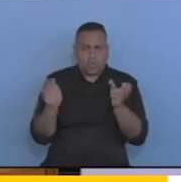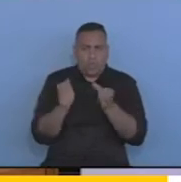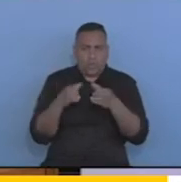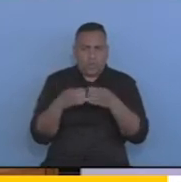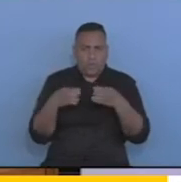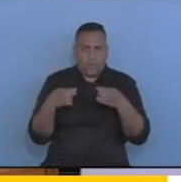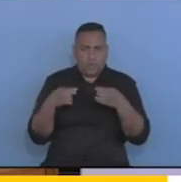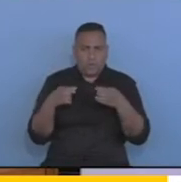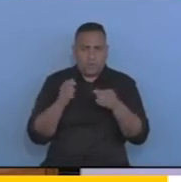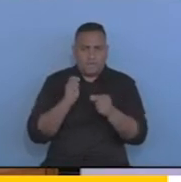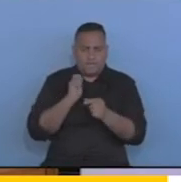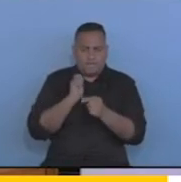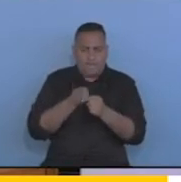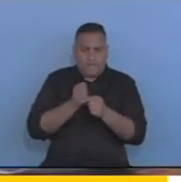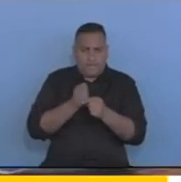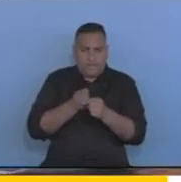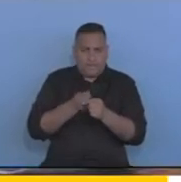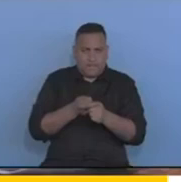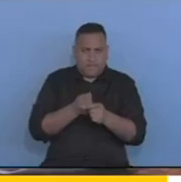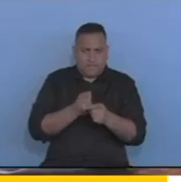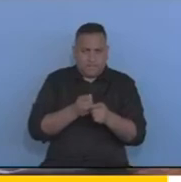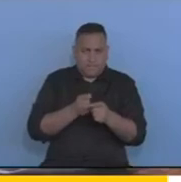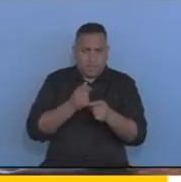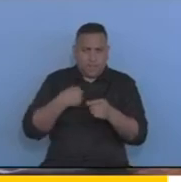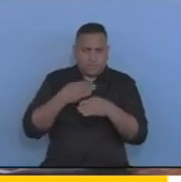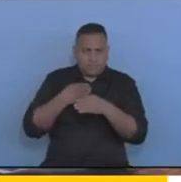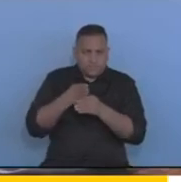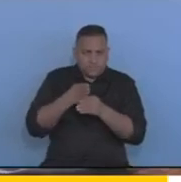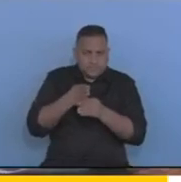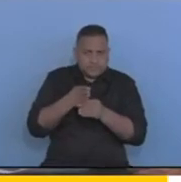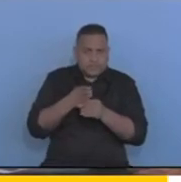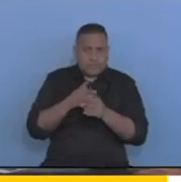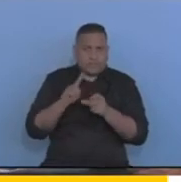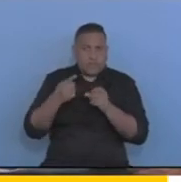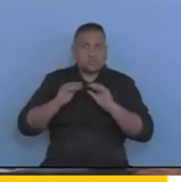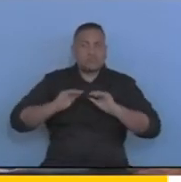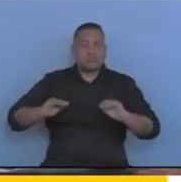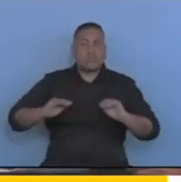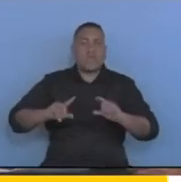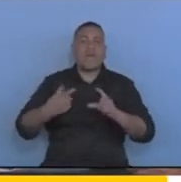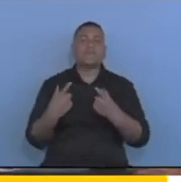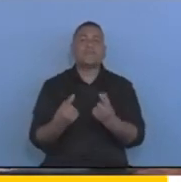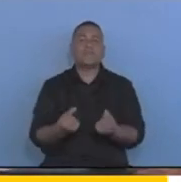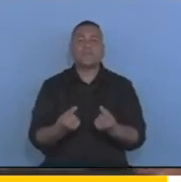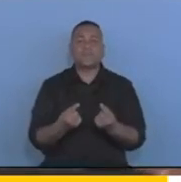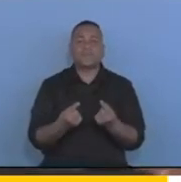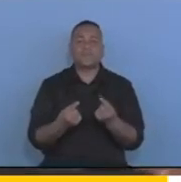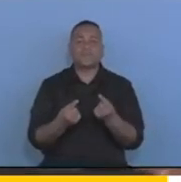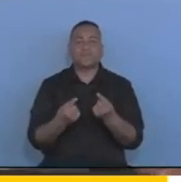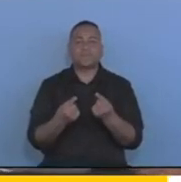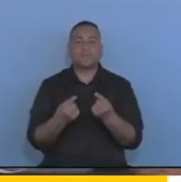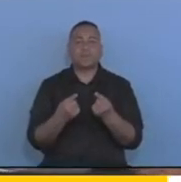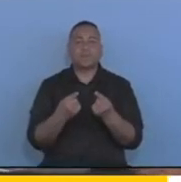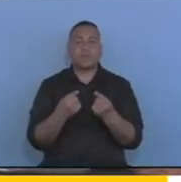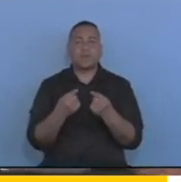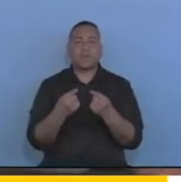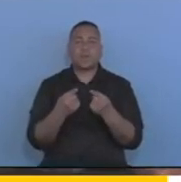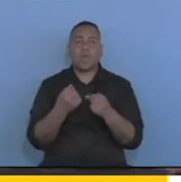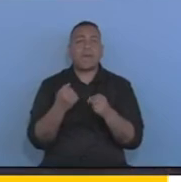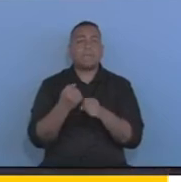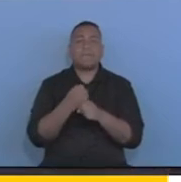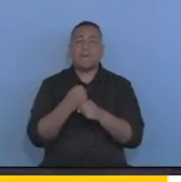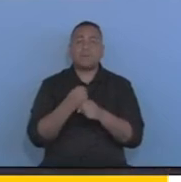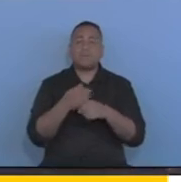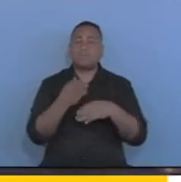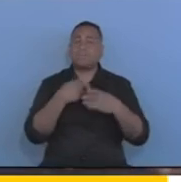your handsaw and you first back master to that. Yes. Mm. Rhoda, mm-hmm. Not back to the basics. Not back to basics, but